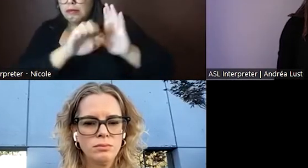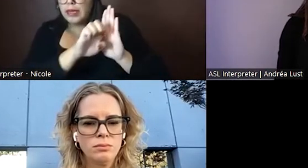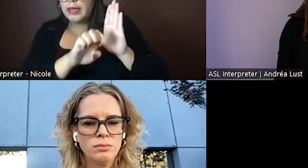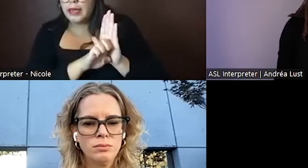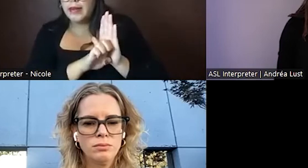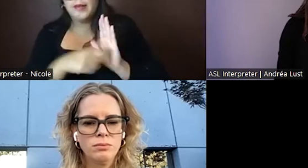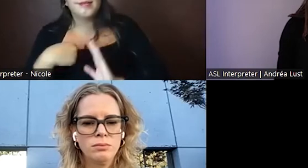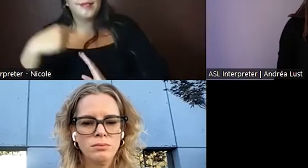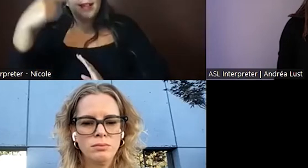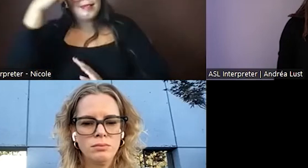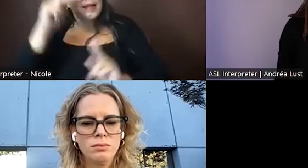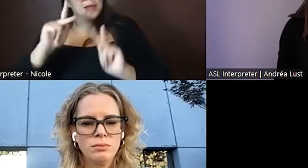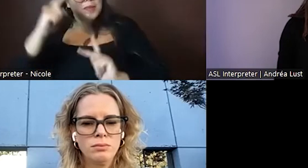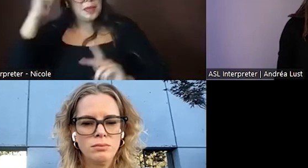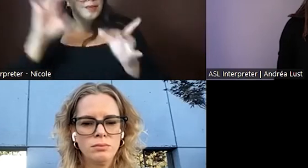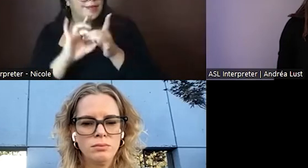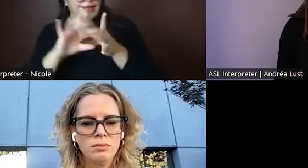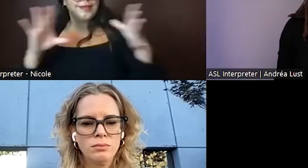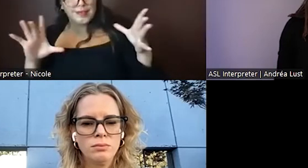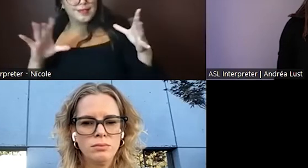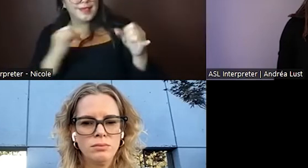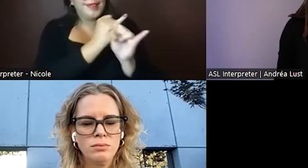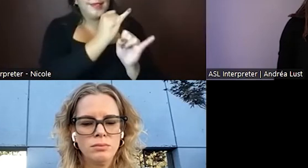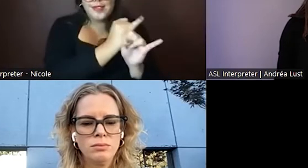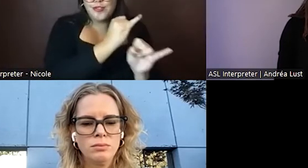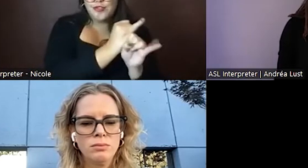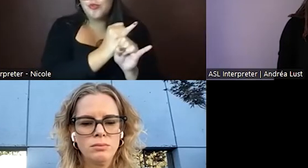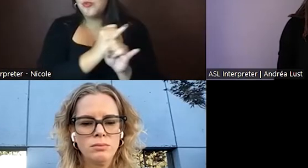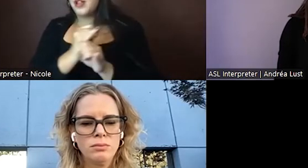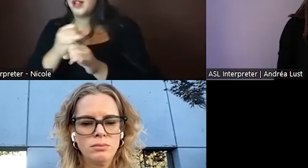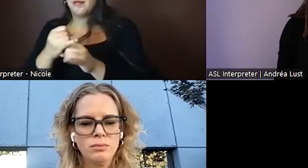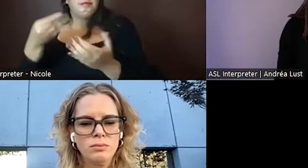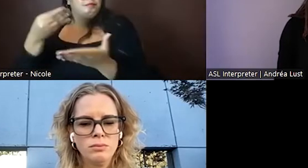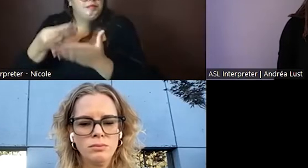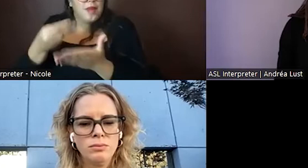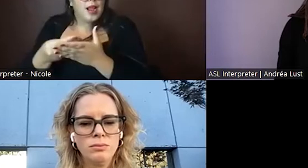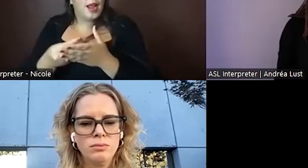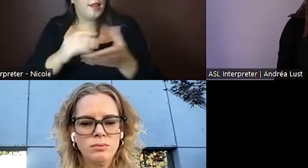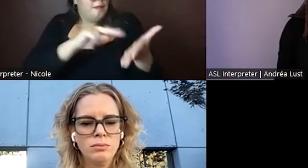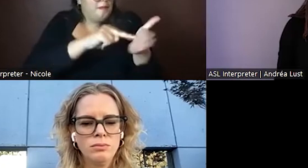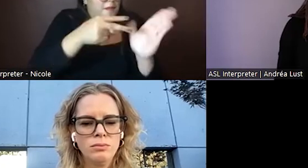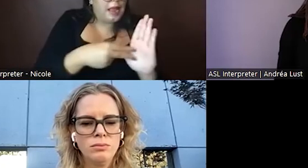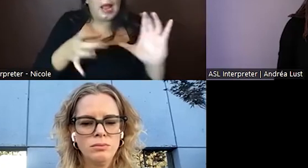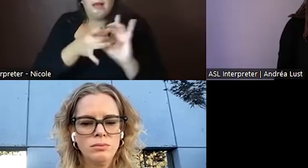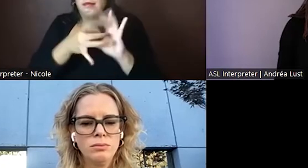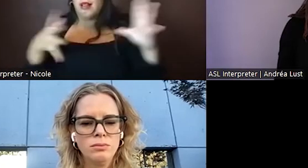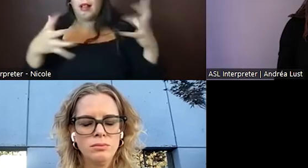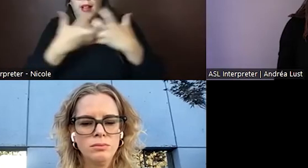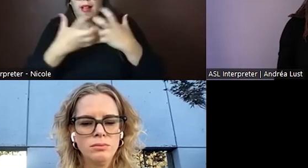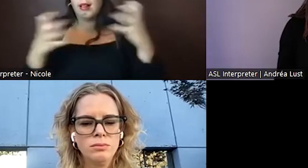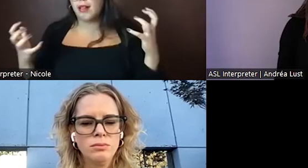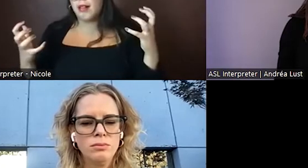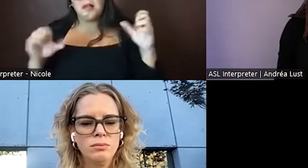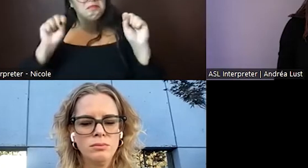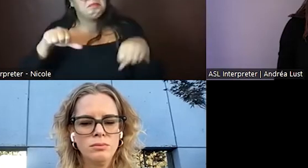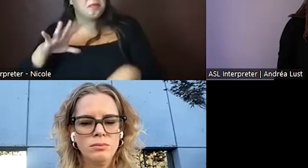cognitive dissonance and an institutional disconnect between the money and the message. And this is allowed to exist, again, I